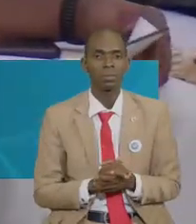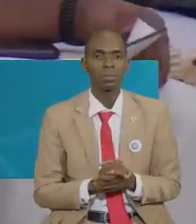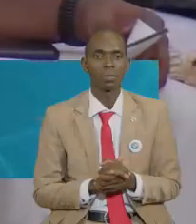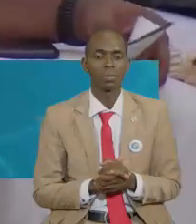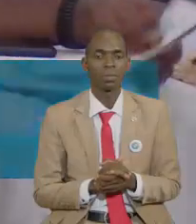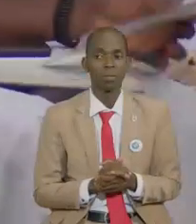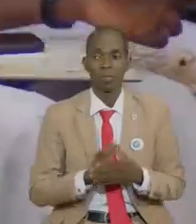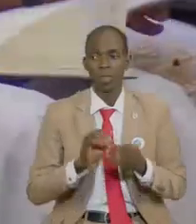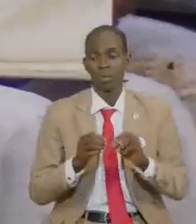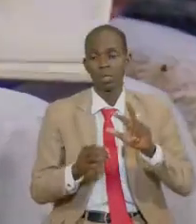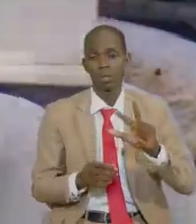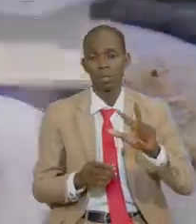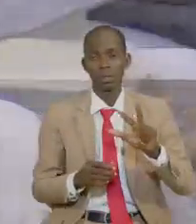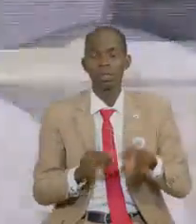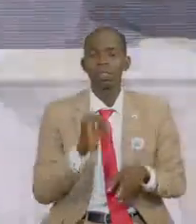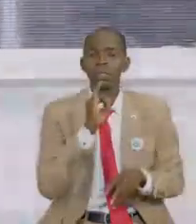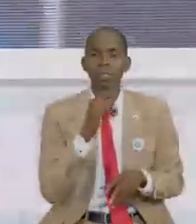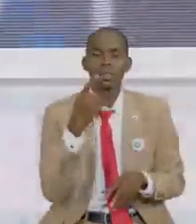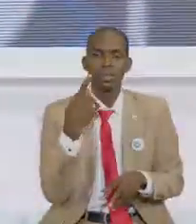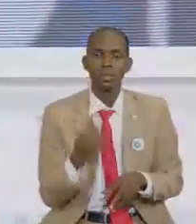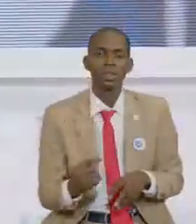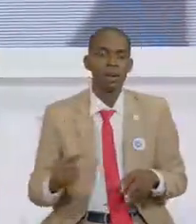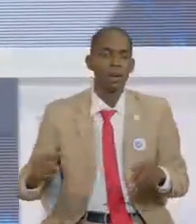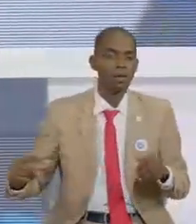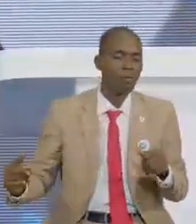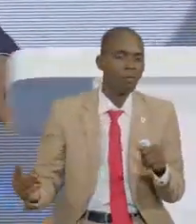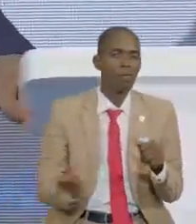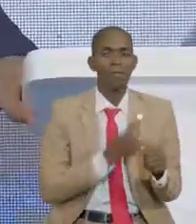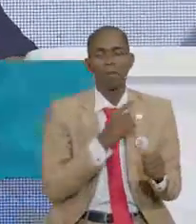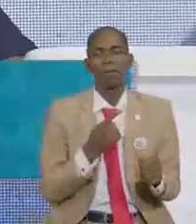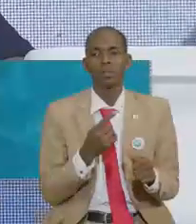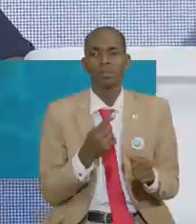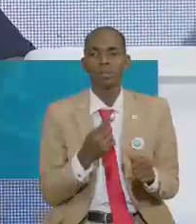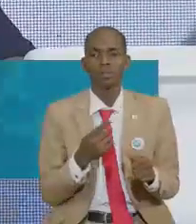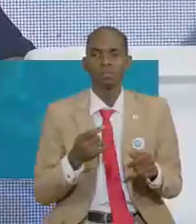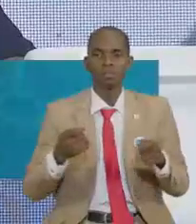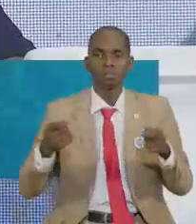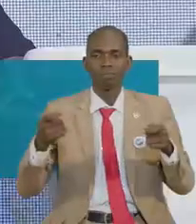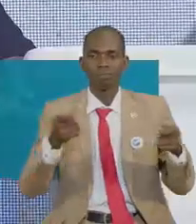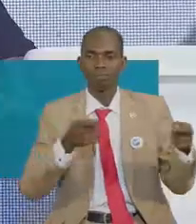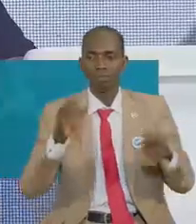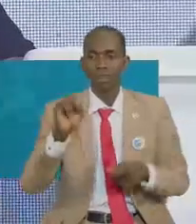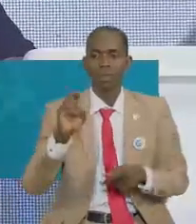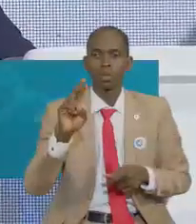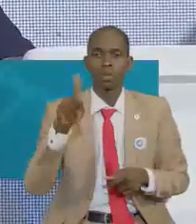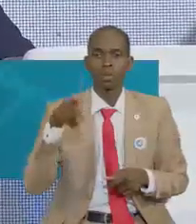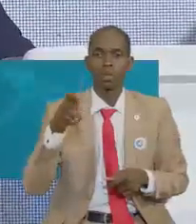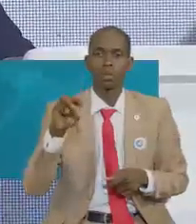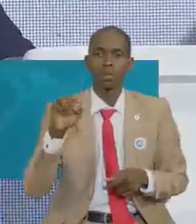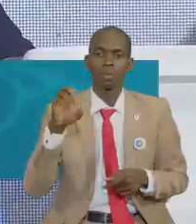Number three is the foremost supremacy by the powerful name of